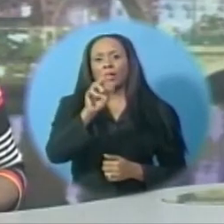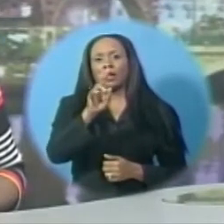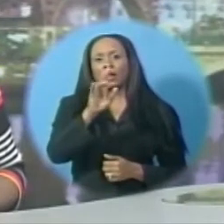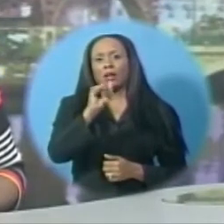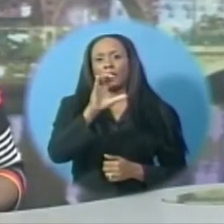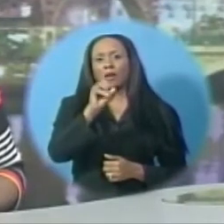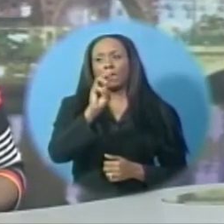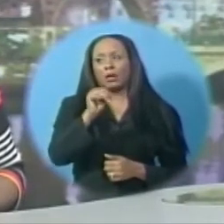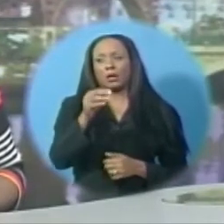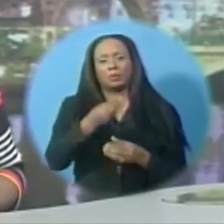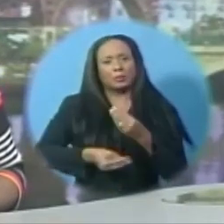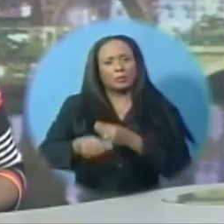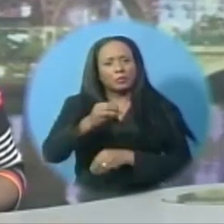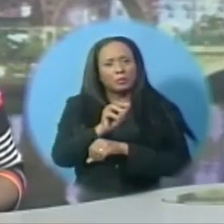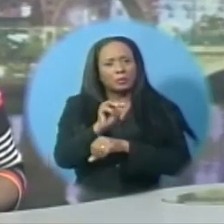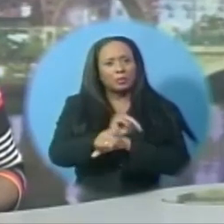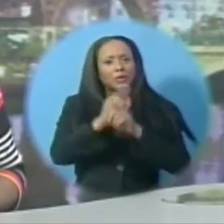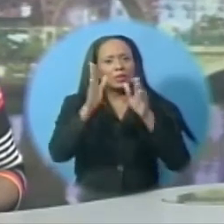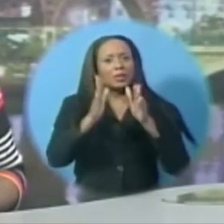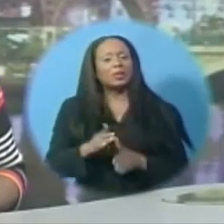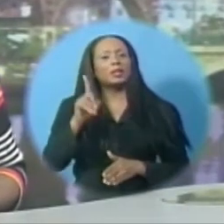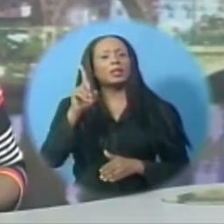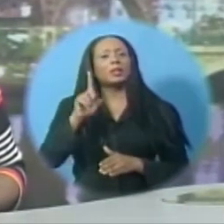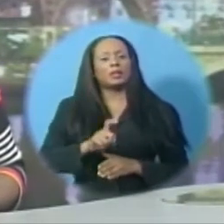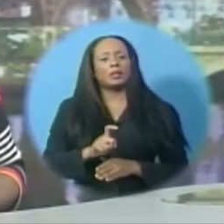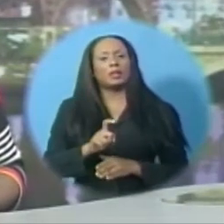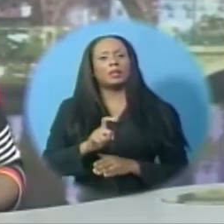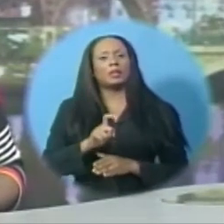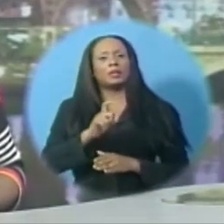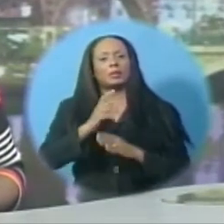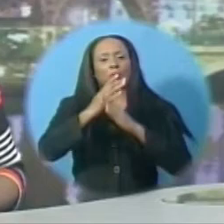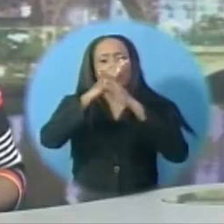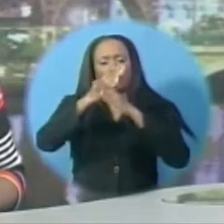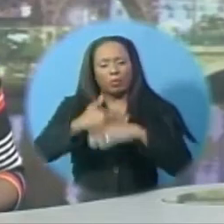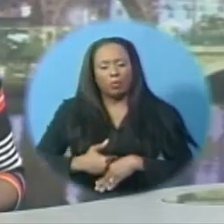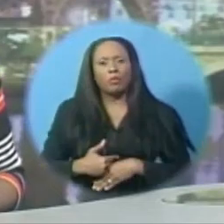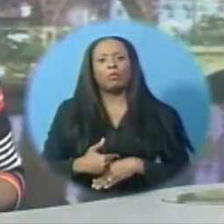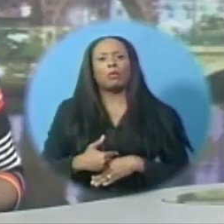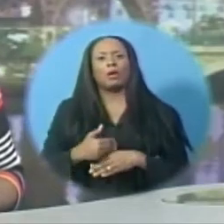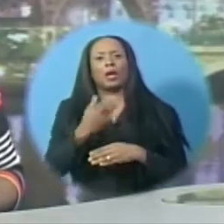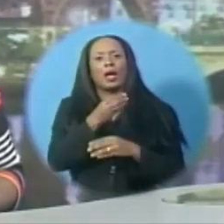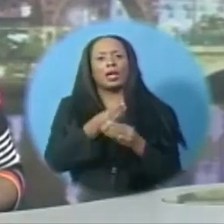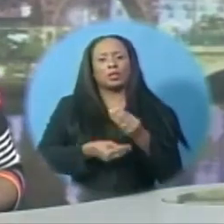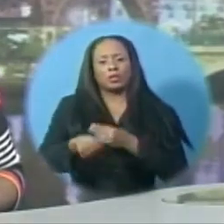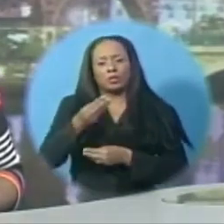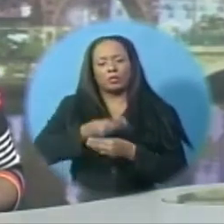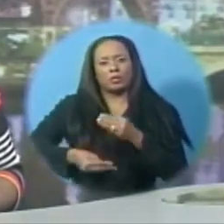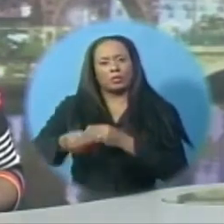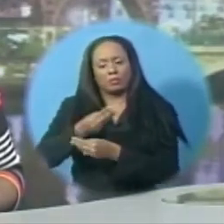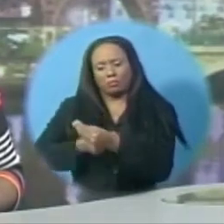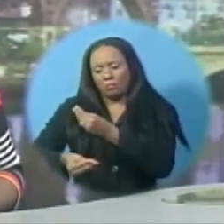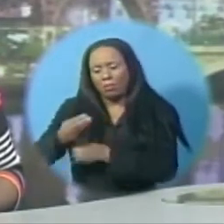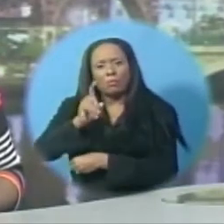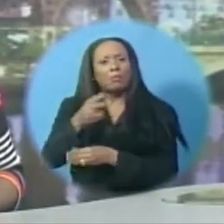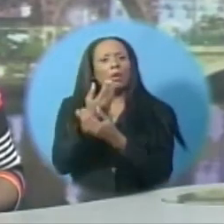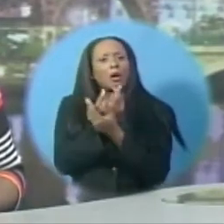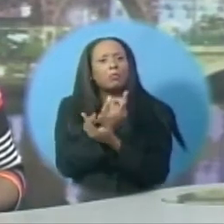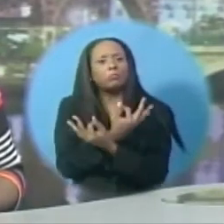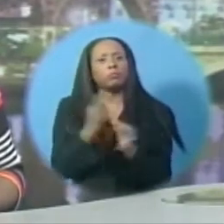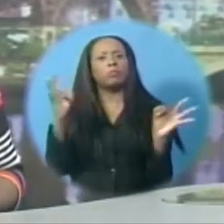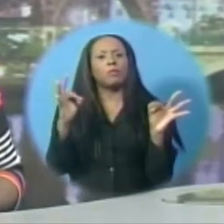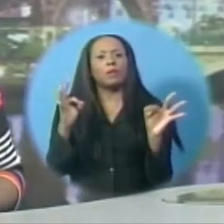impediments that are affecting inter-regional trade. This as the 44th Council for Trade and Economic Development, or